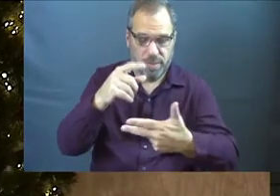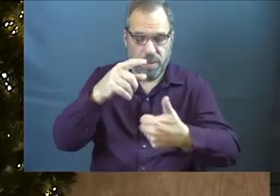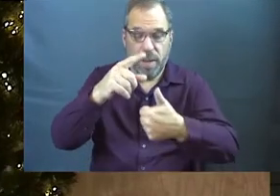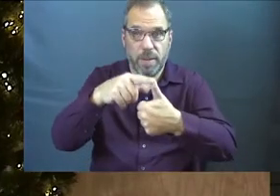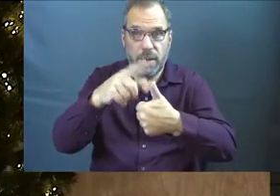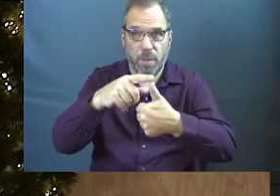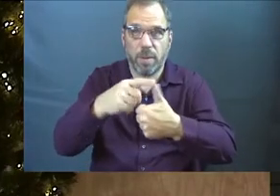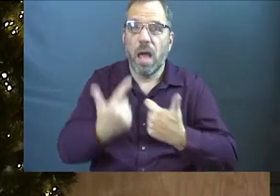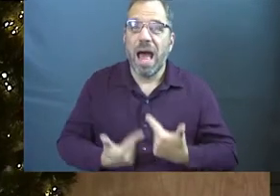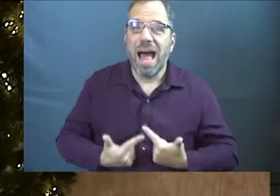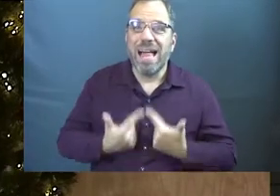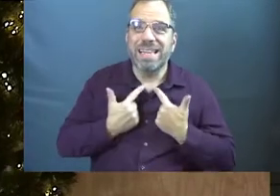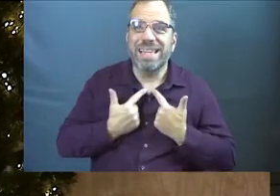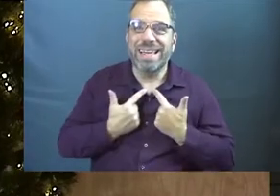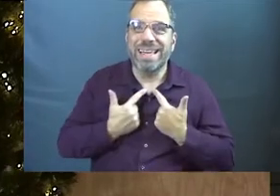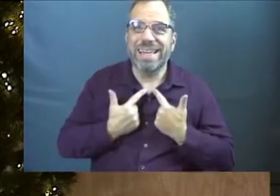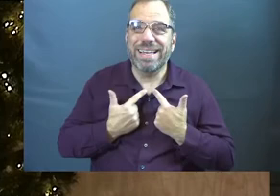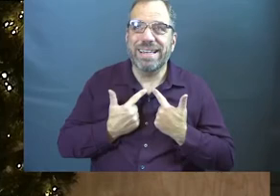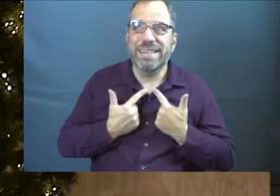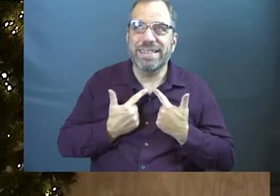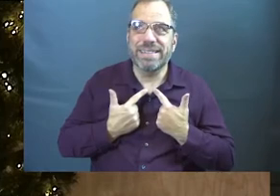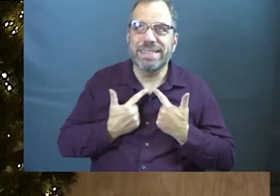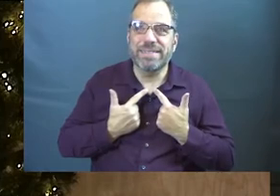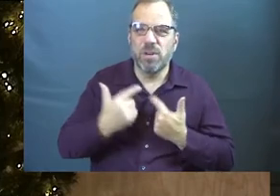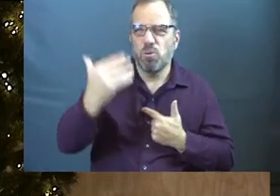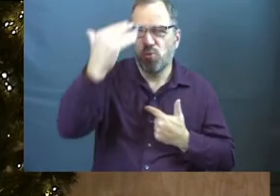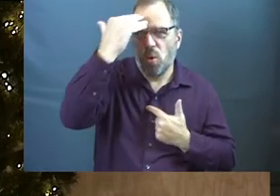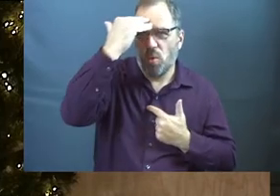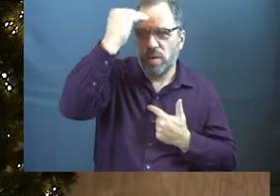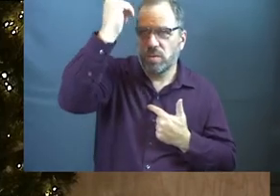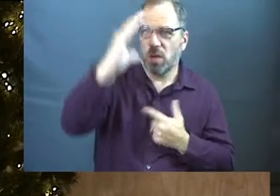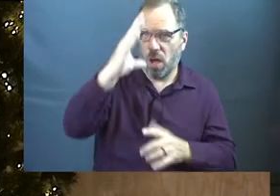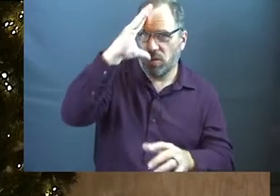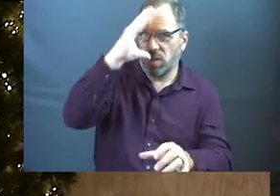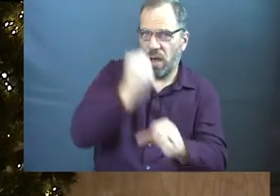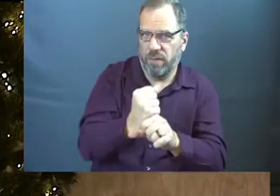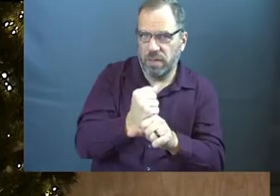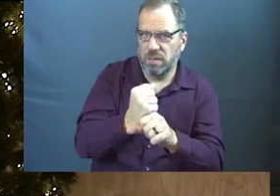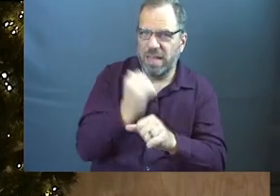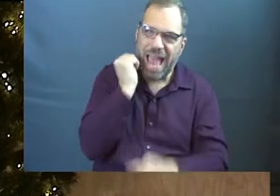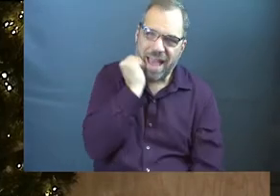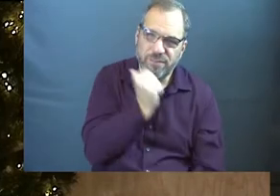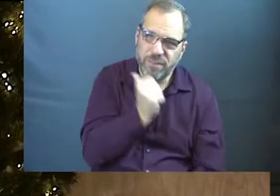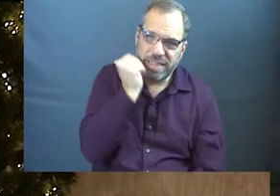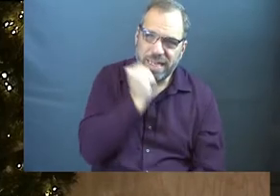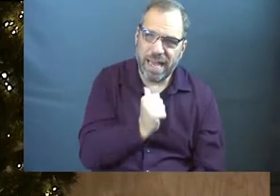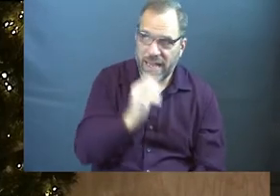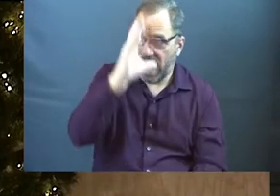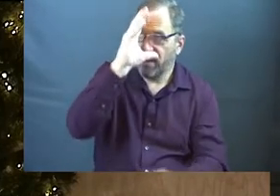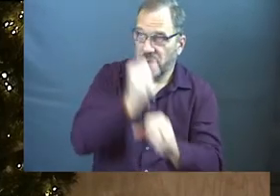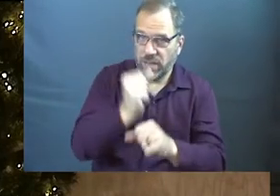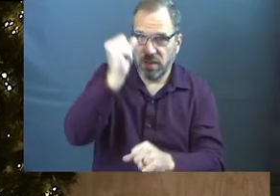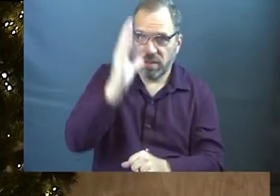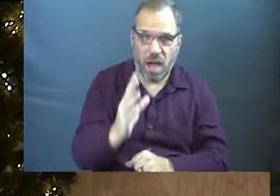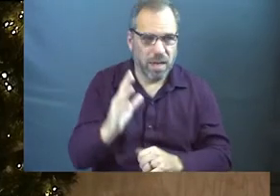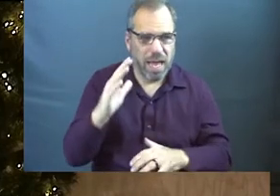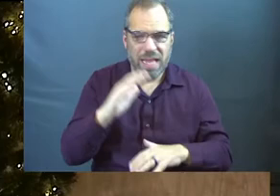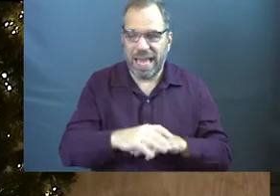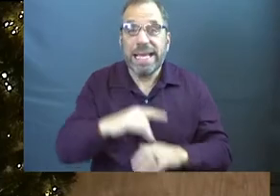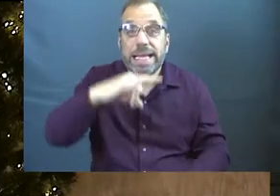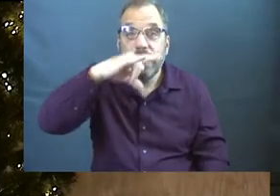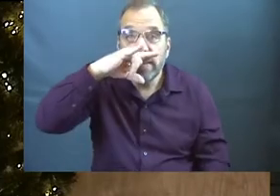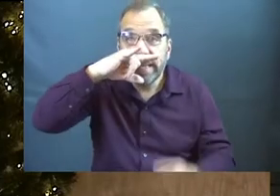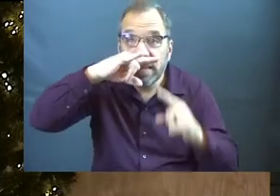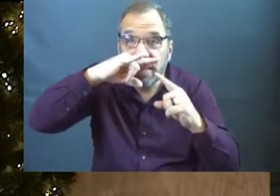one, live in a reckless God confidence every single day. Live like a toddler